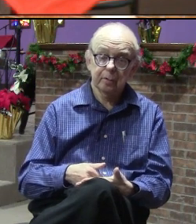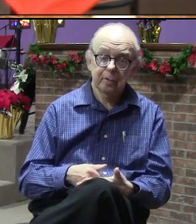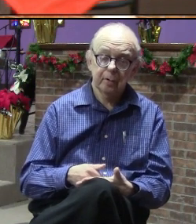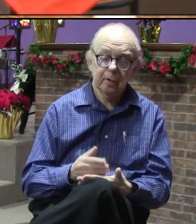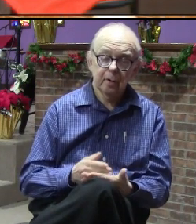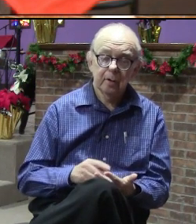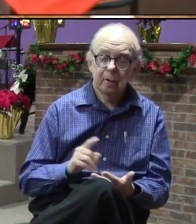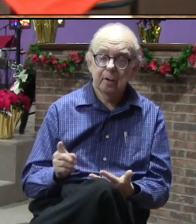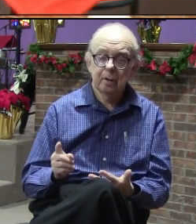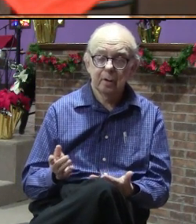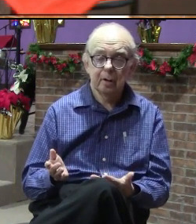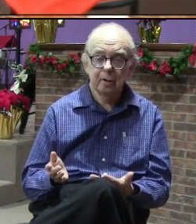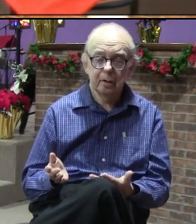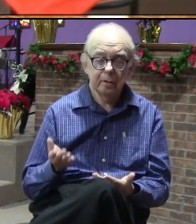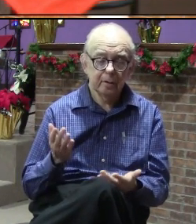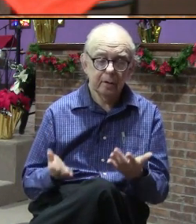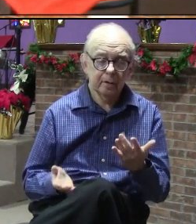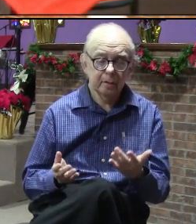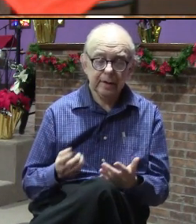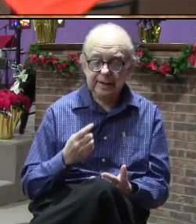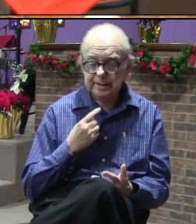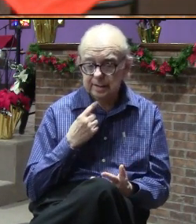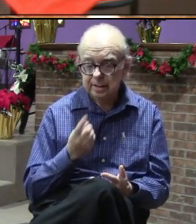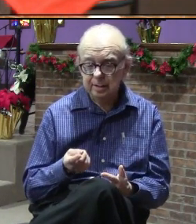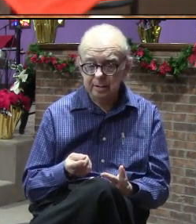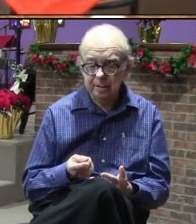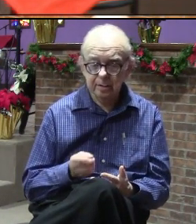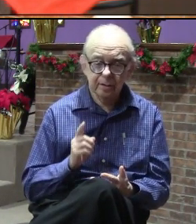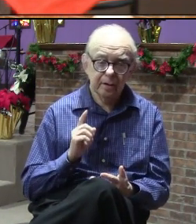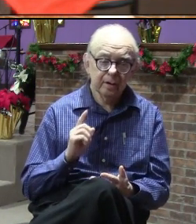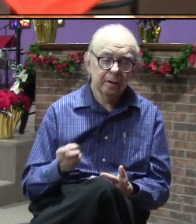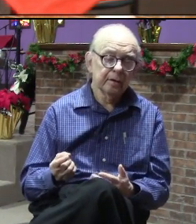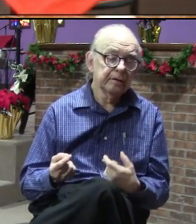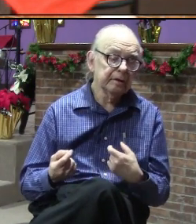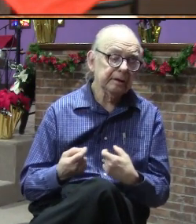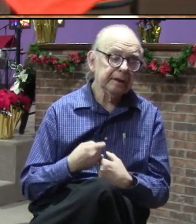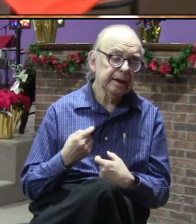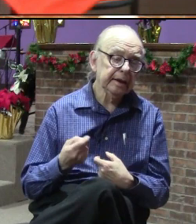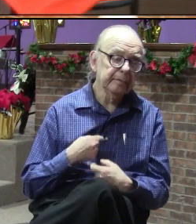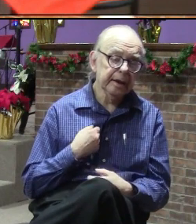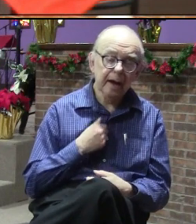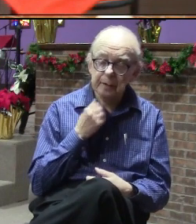Some of you probably said, you have got to be kidding me.